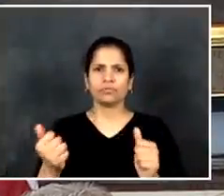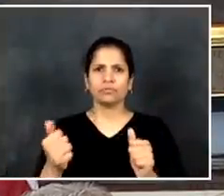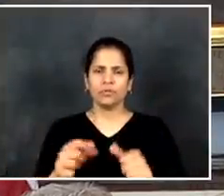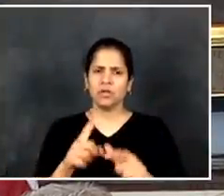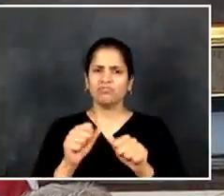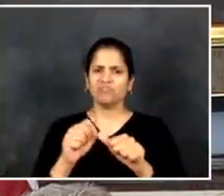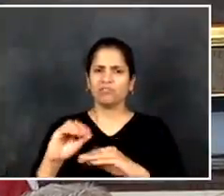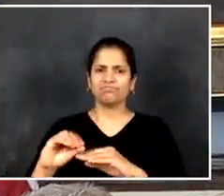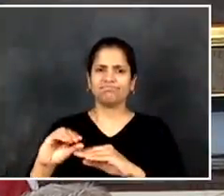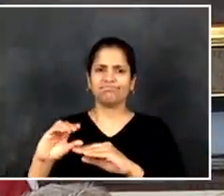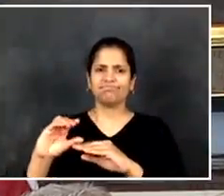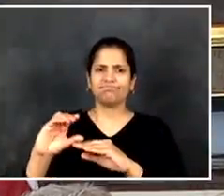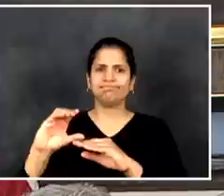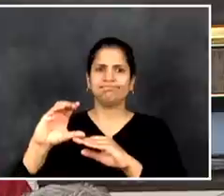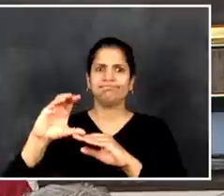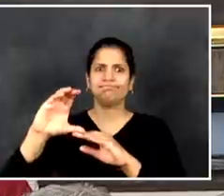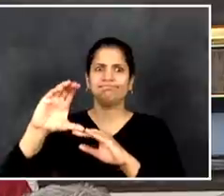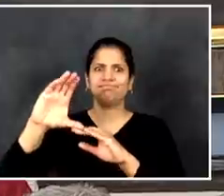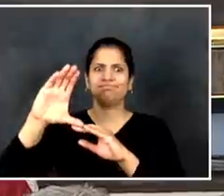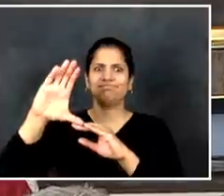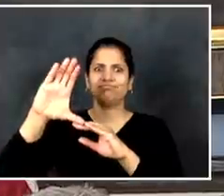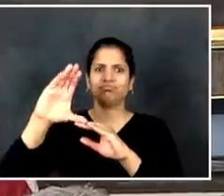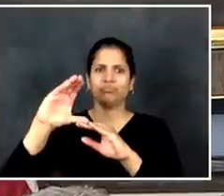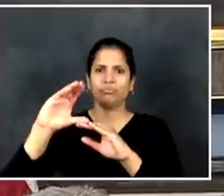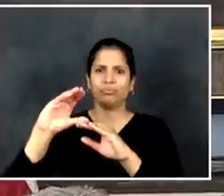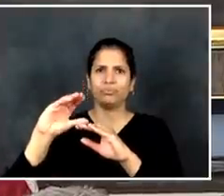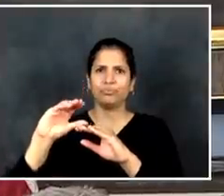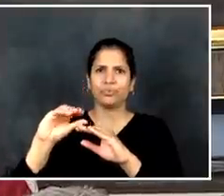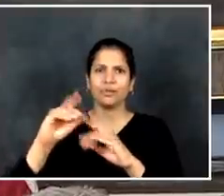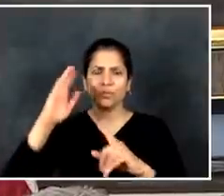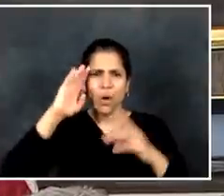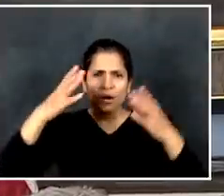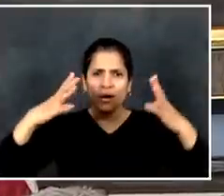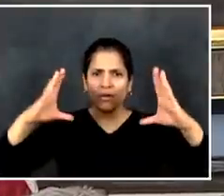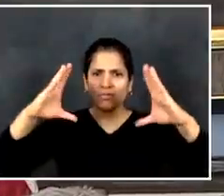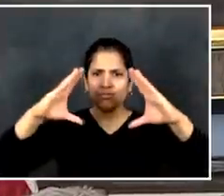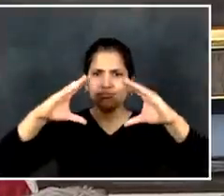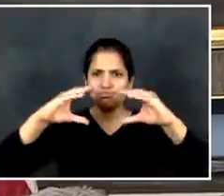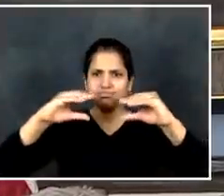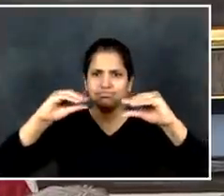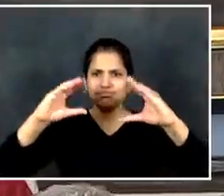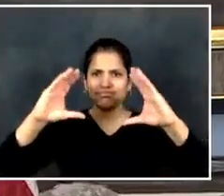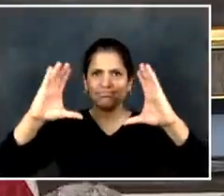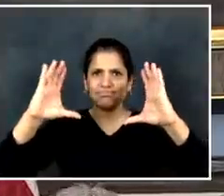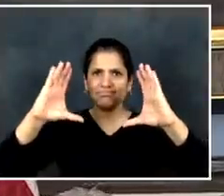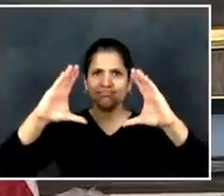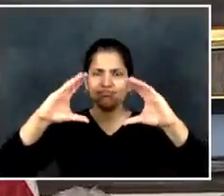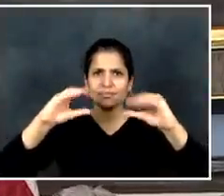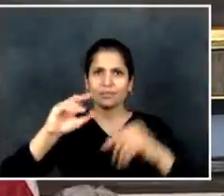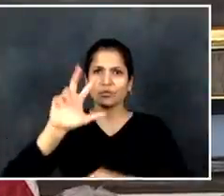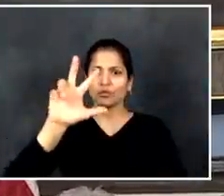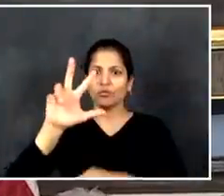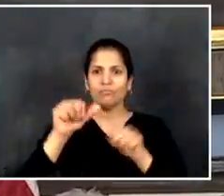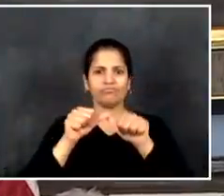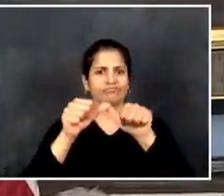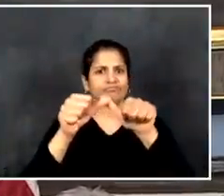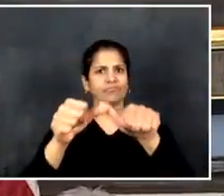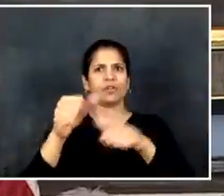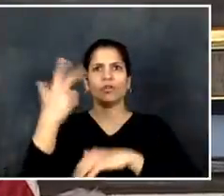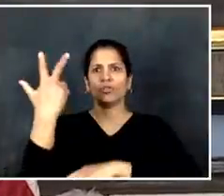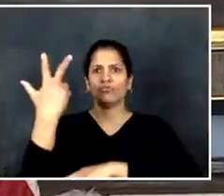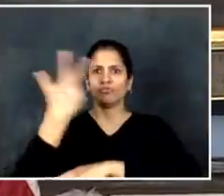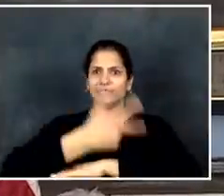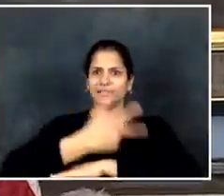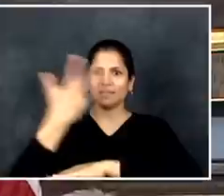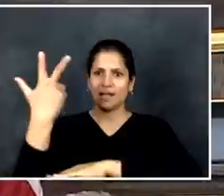replace the ambu bag every 3 days. We have an inline pressure sensor that measures the respiratory or the airway pressure. So